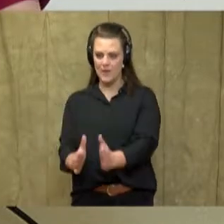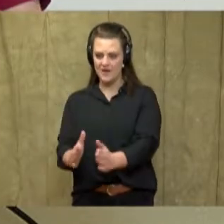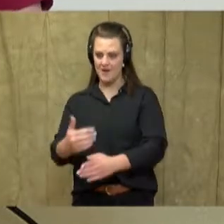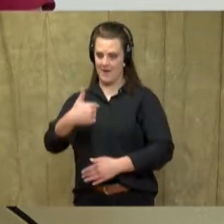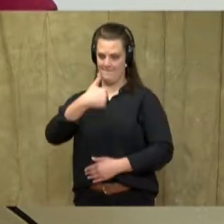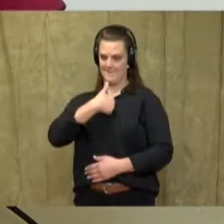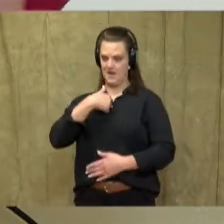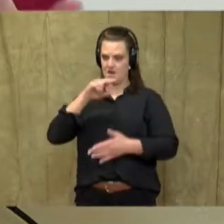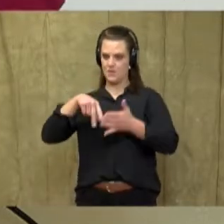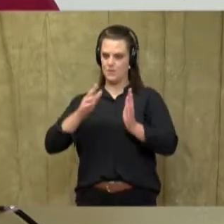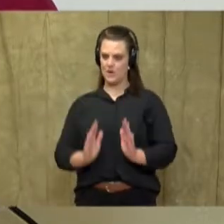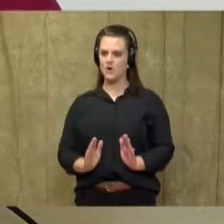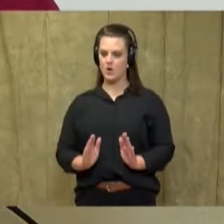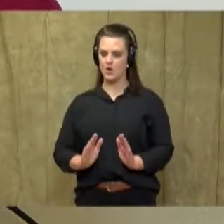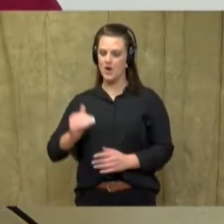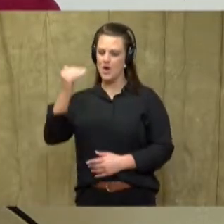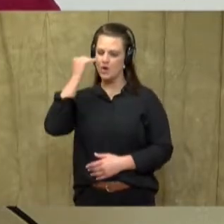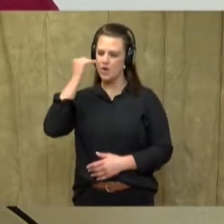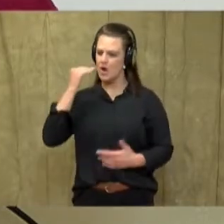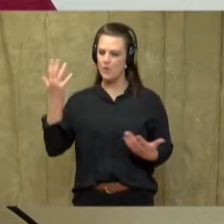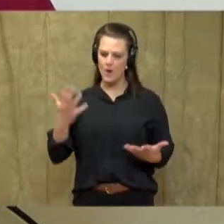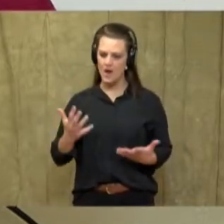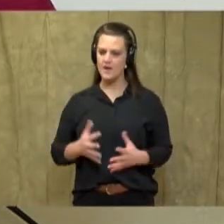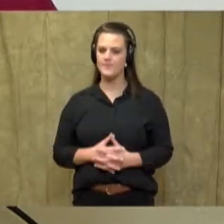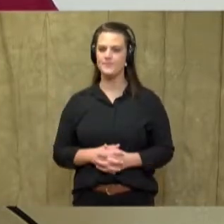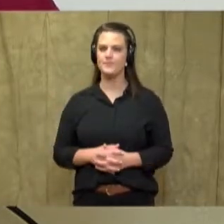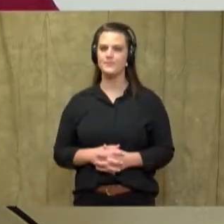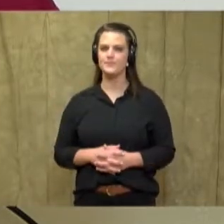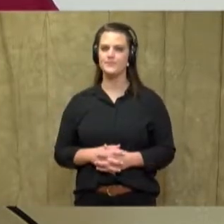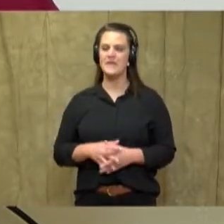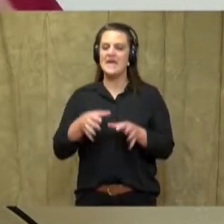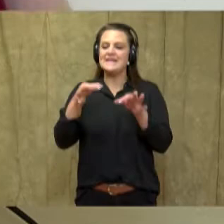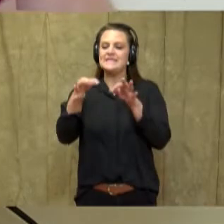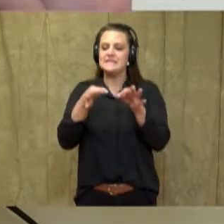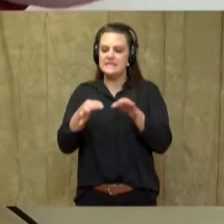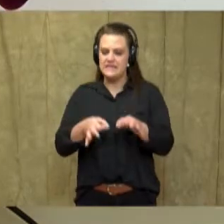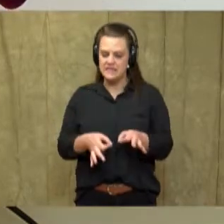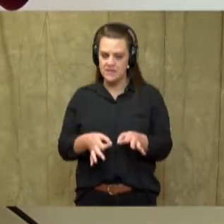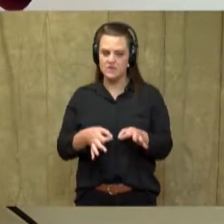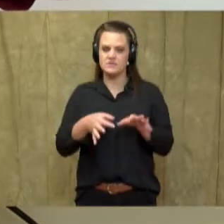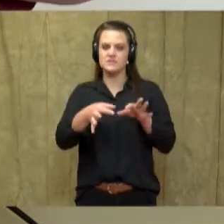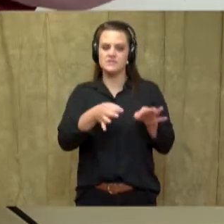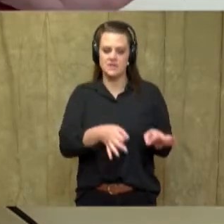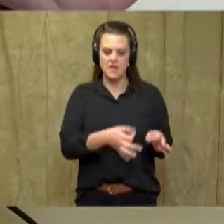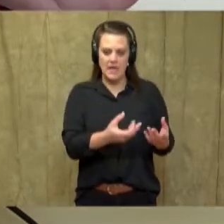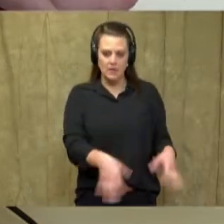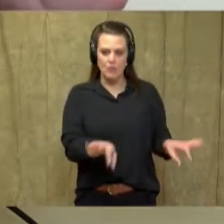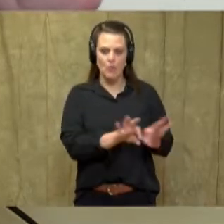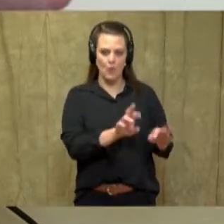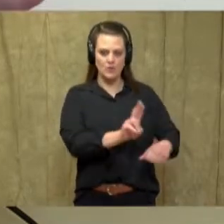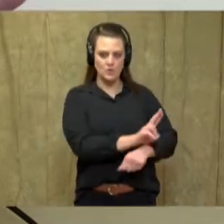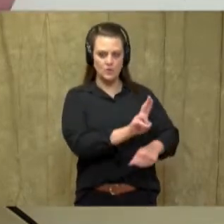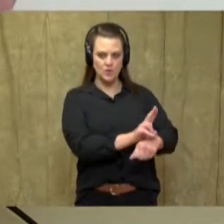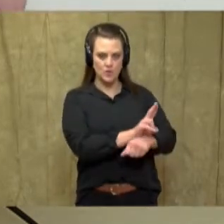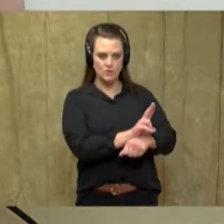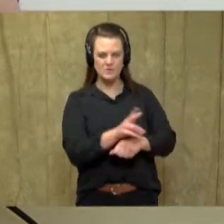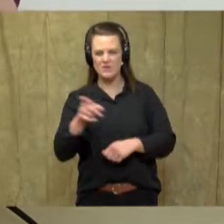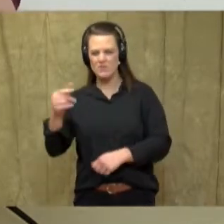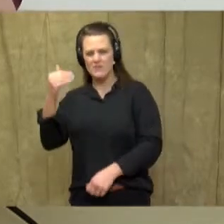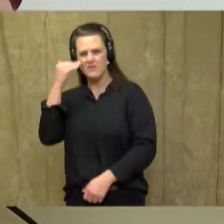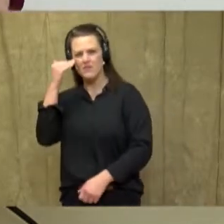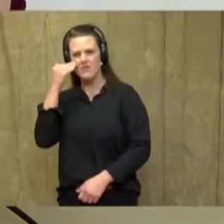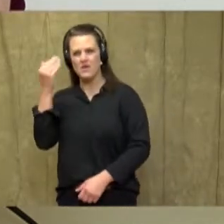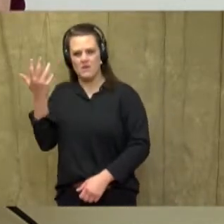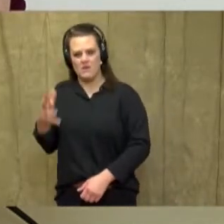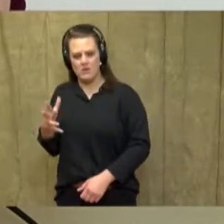me as a reader know that I really need to use those details along with what I already know and put them